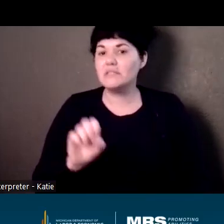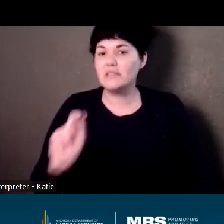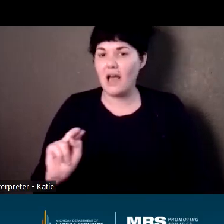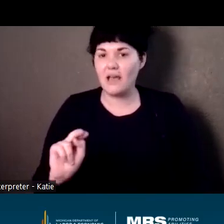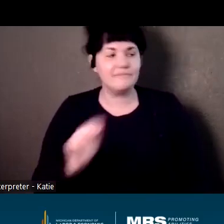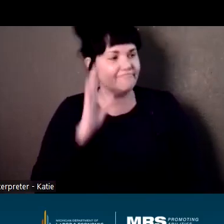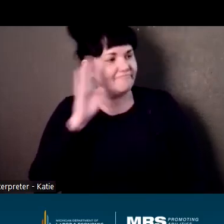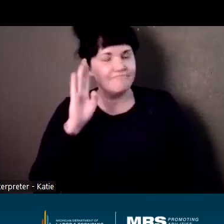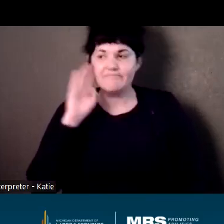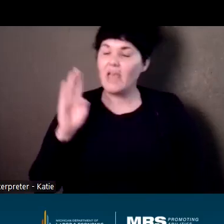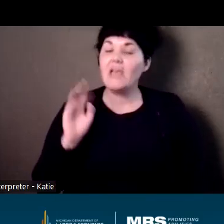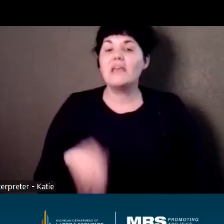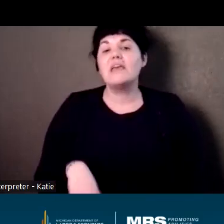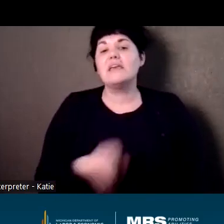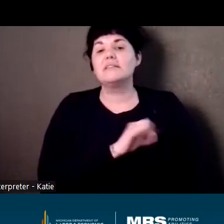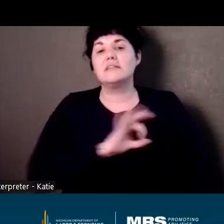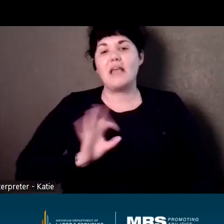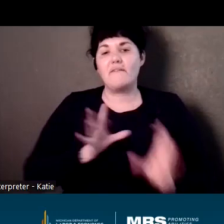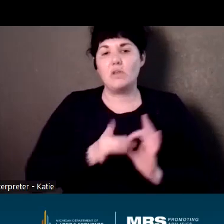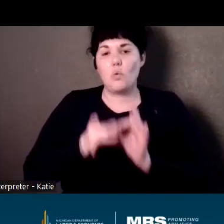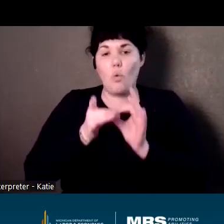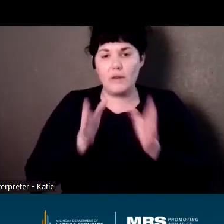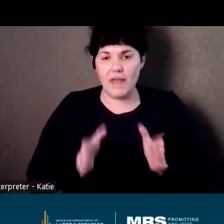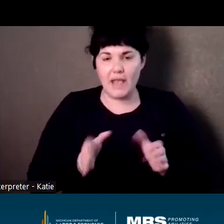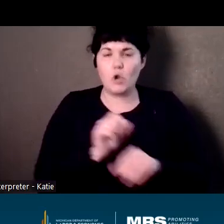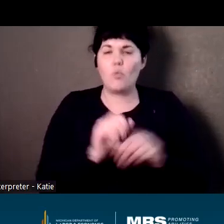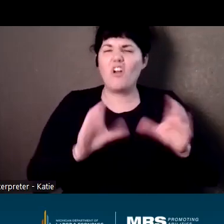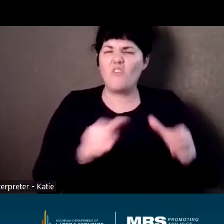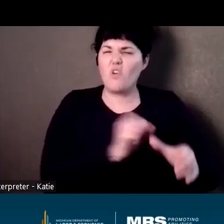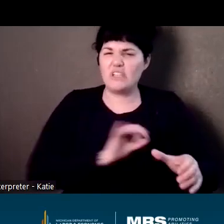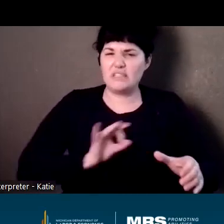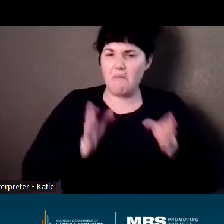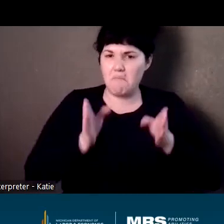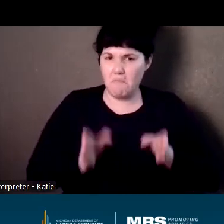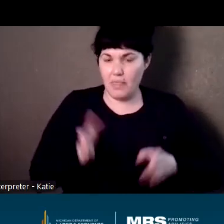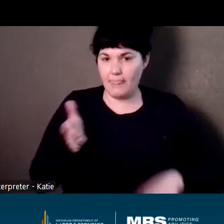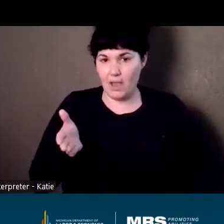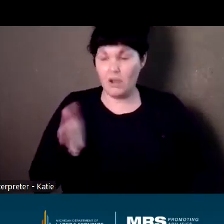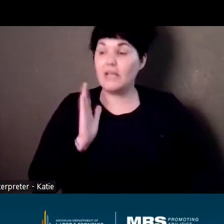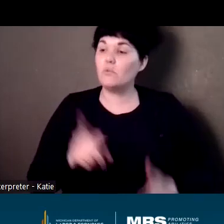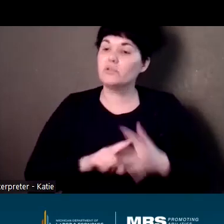and workforce staffing there, and he is going to kick off his section.